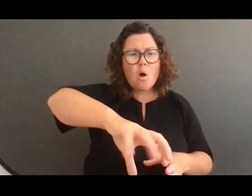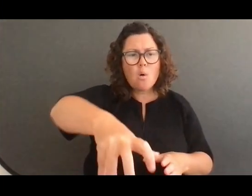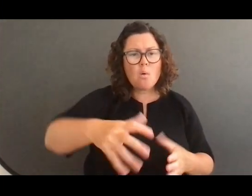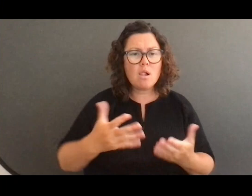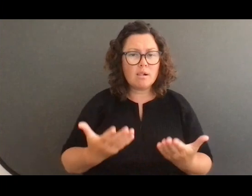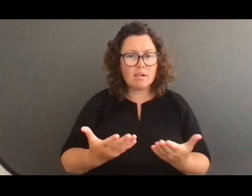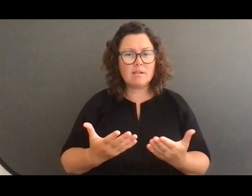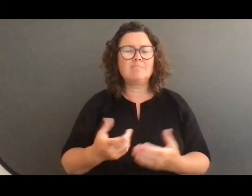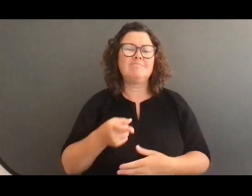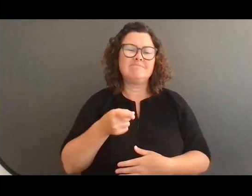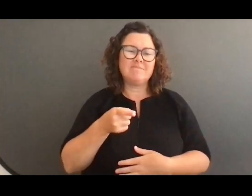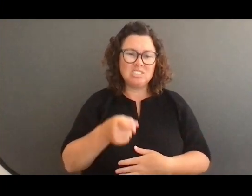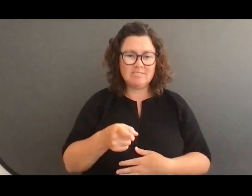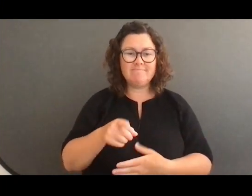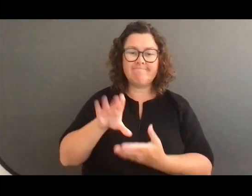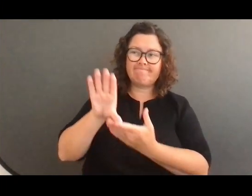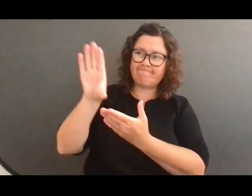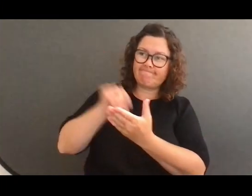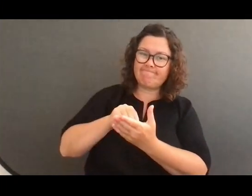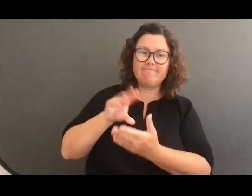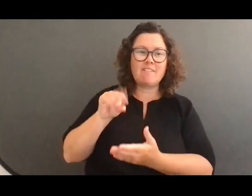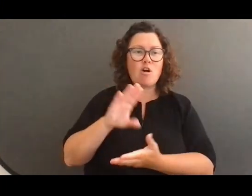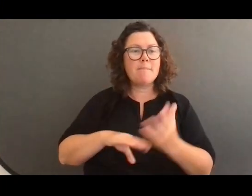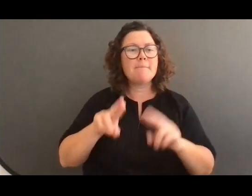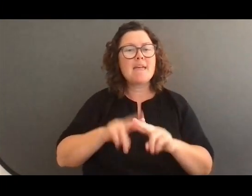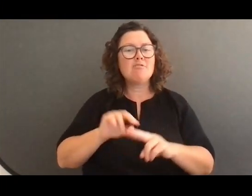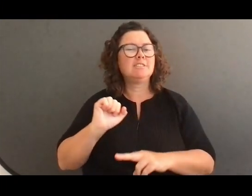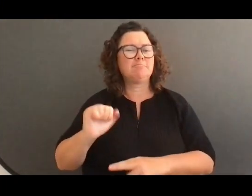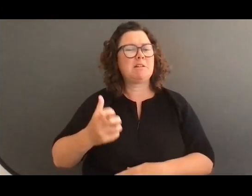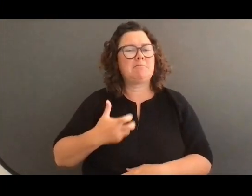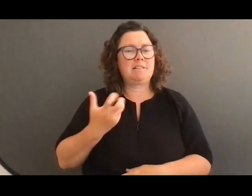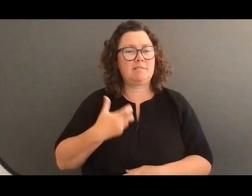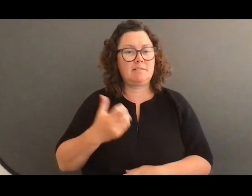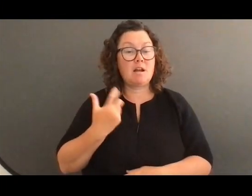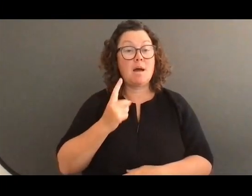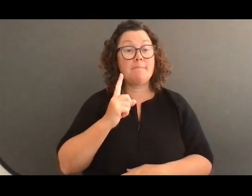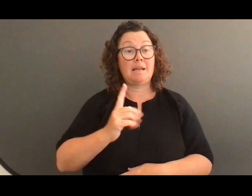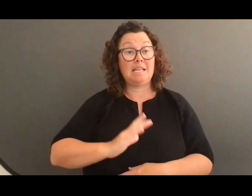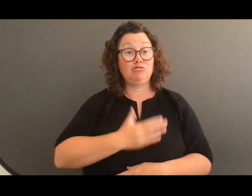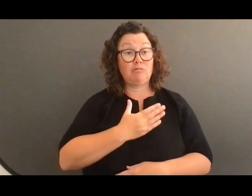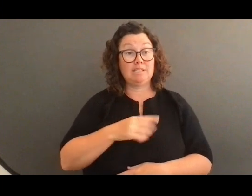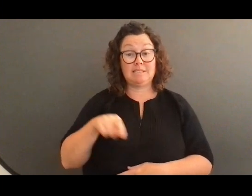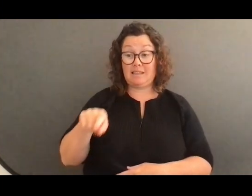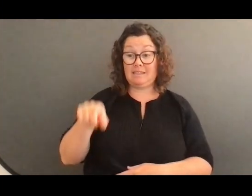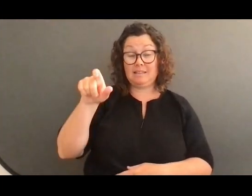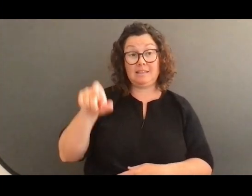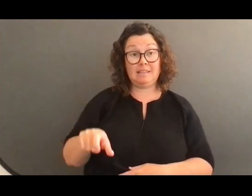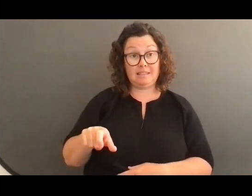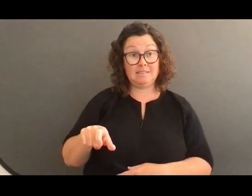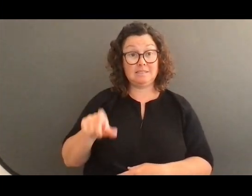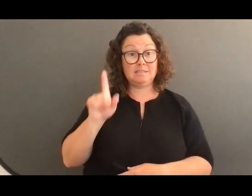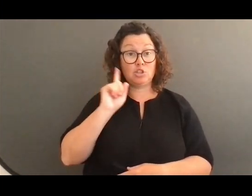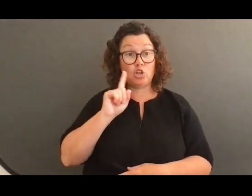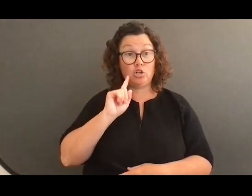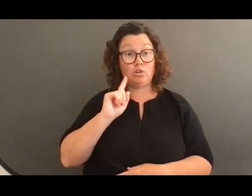parents. But one of the interesting things about Shay Lee is that she's now picked up Year 12 art, not because